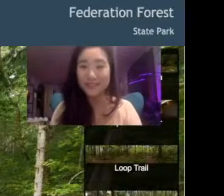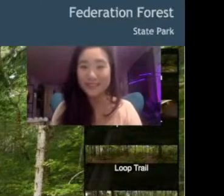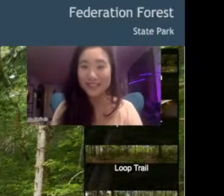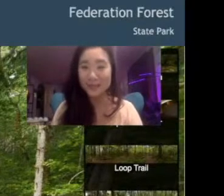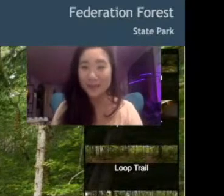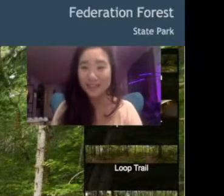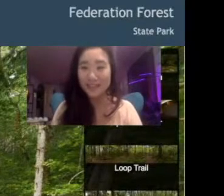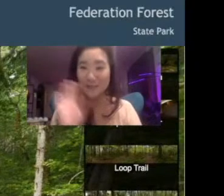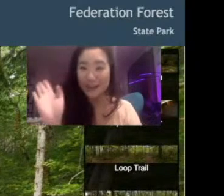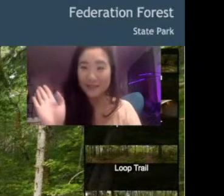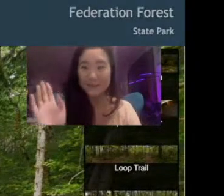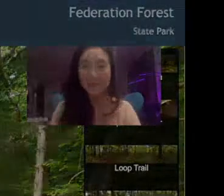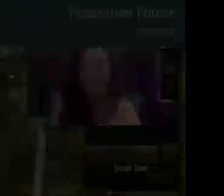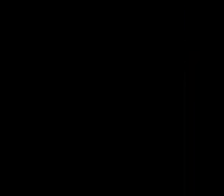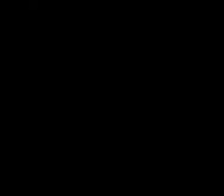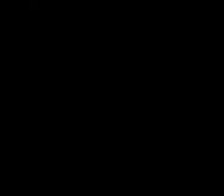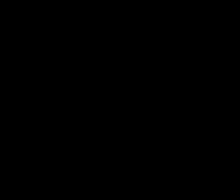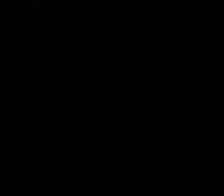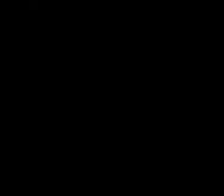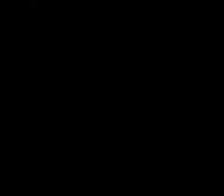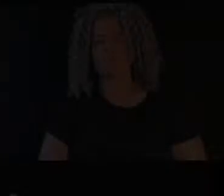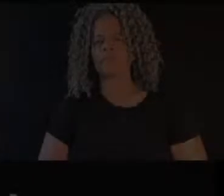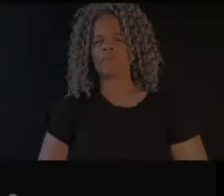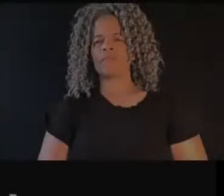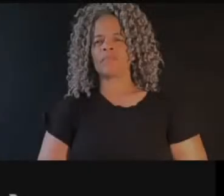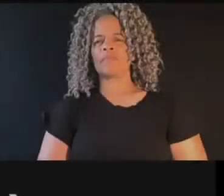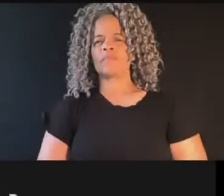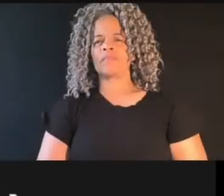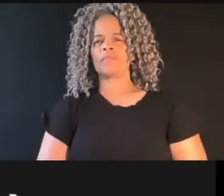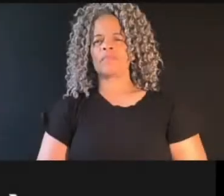tours. Thanks so much. Bye.